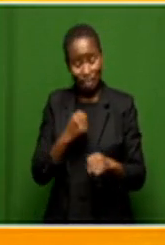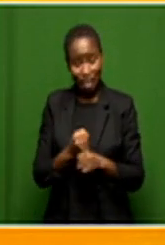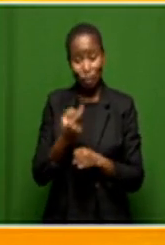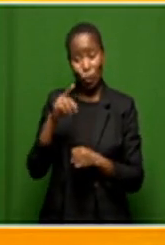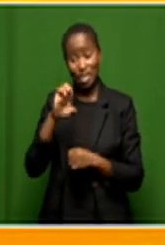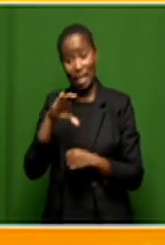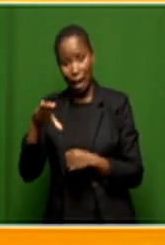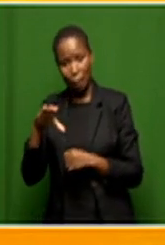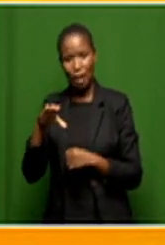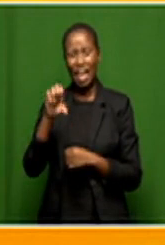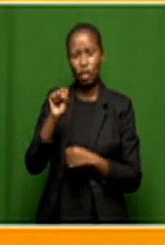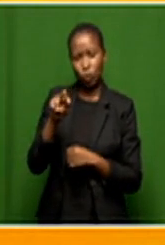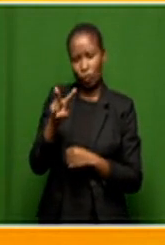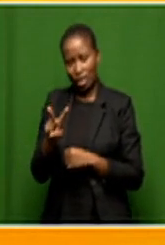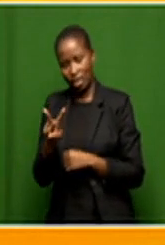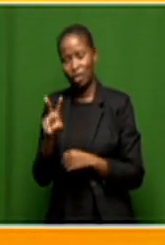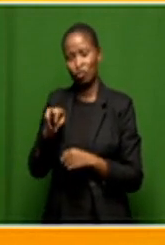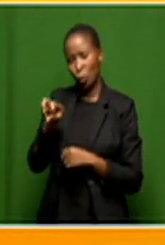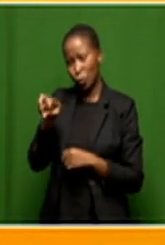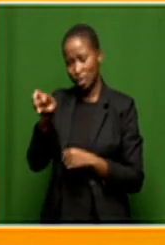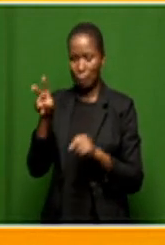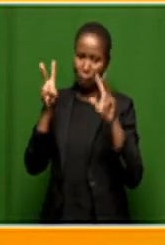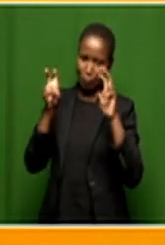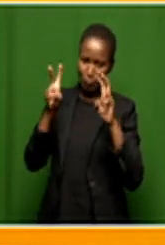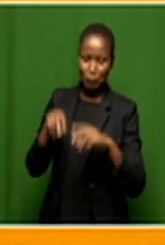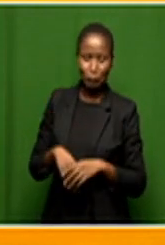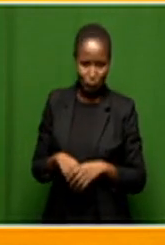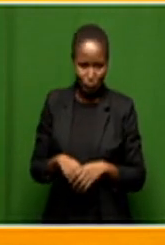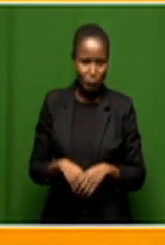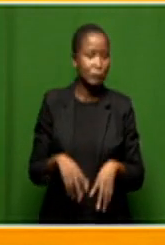Cape SUV tourism initiative. So